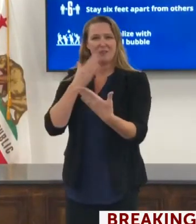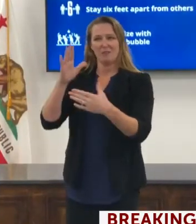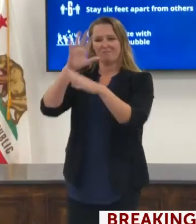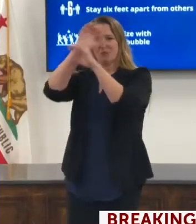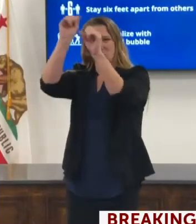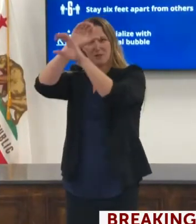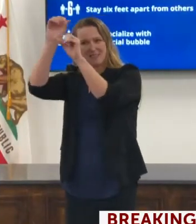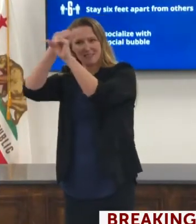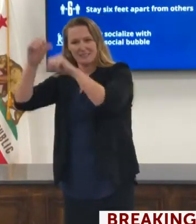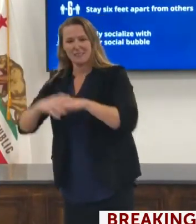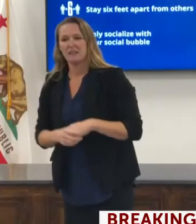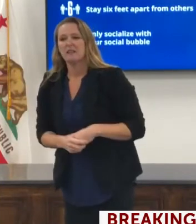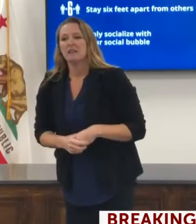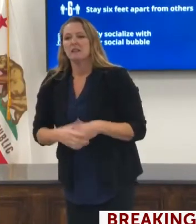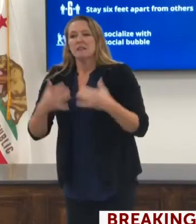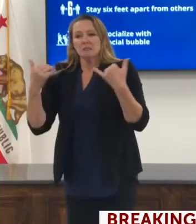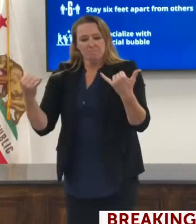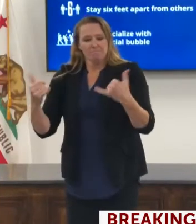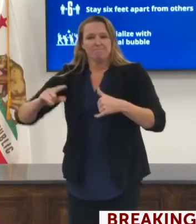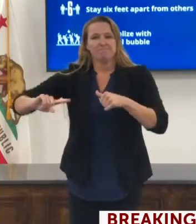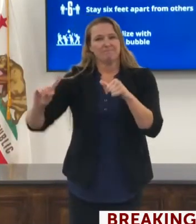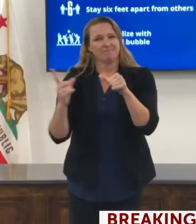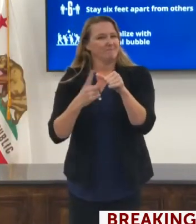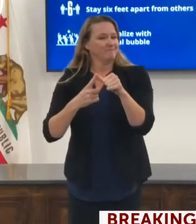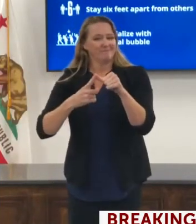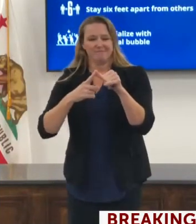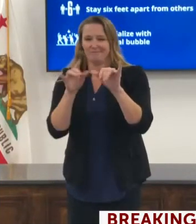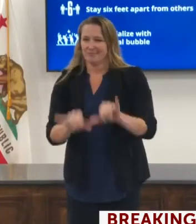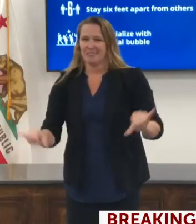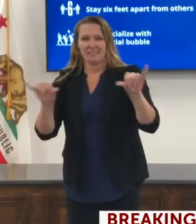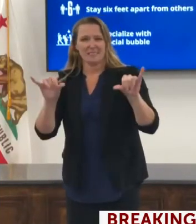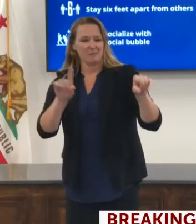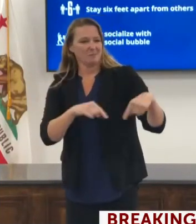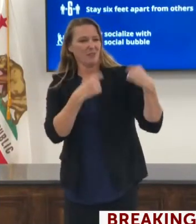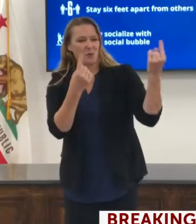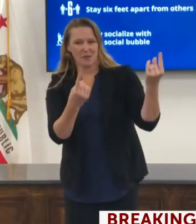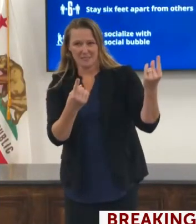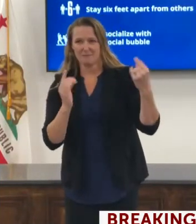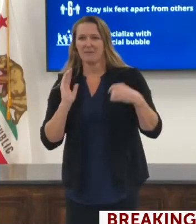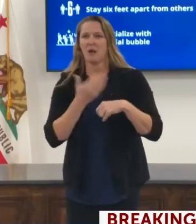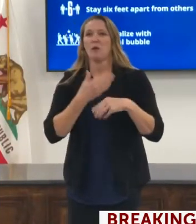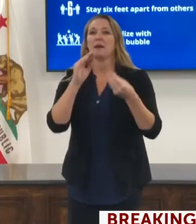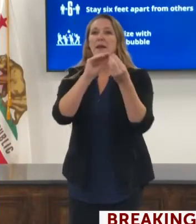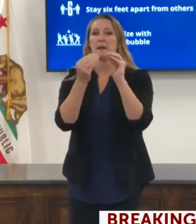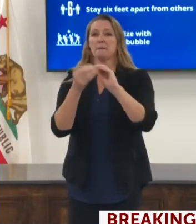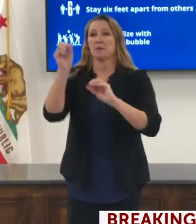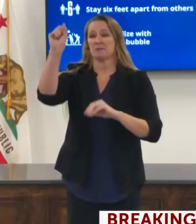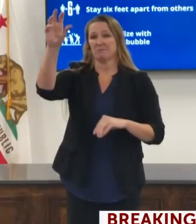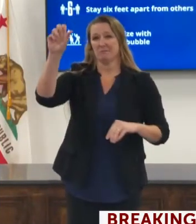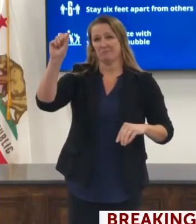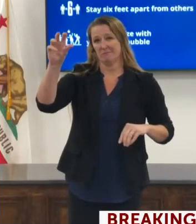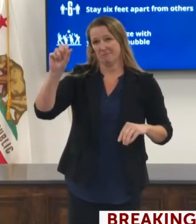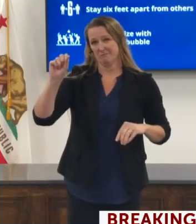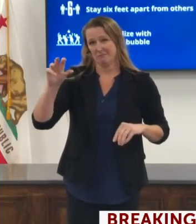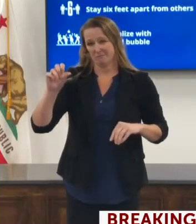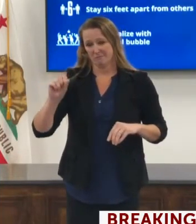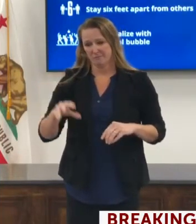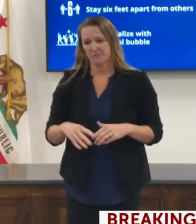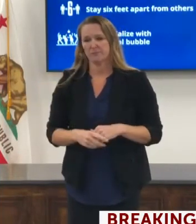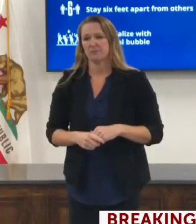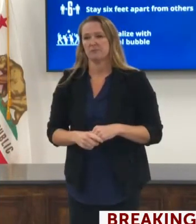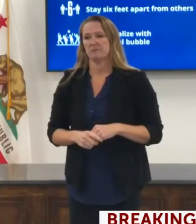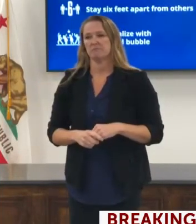superintendents. So let me start, as I always do, with where we are in this county with respect to our numbers of cases.